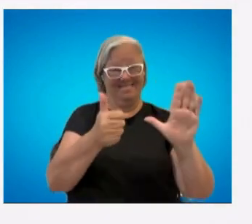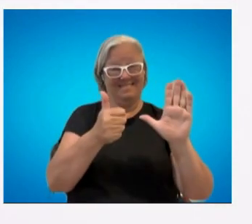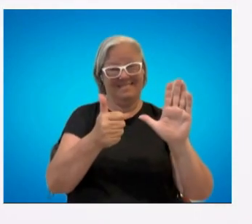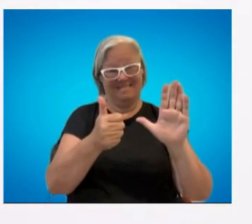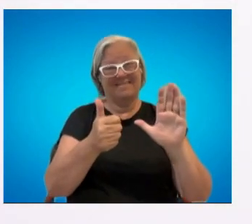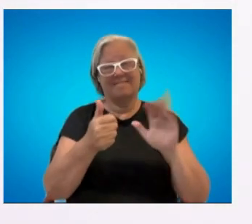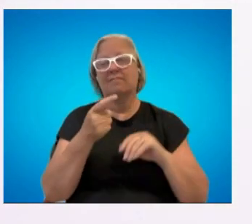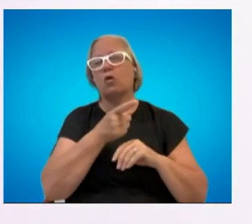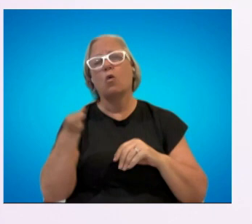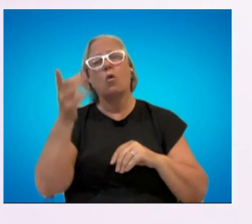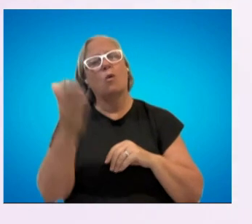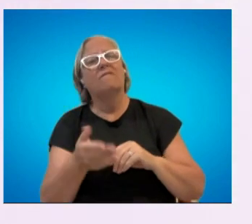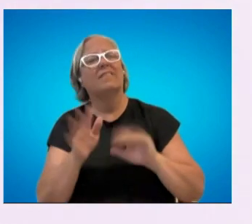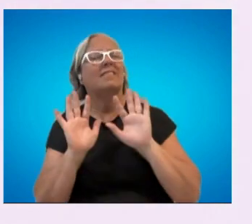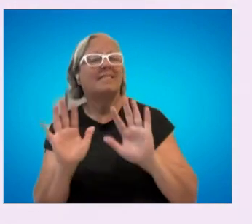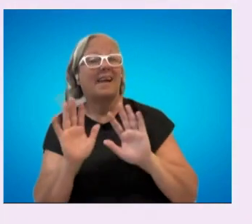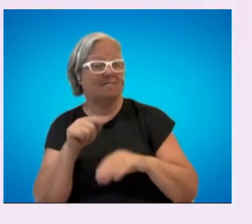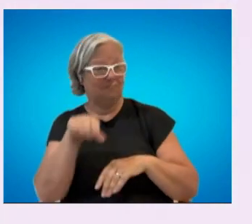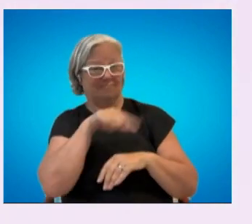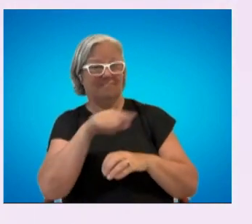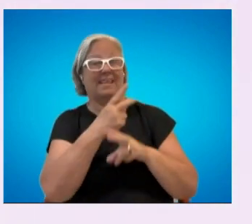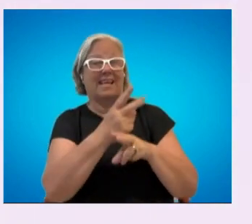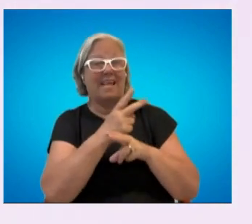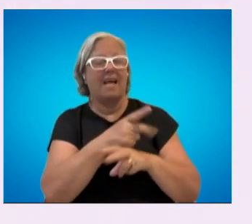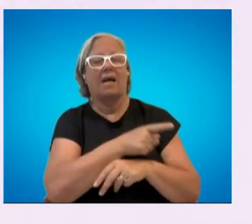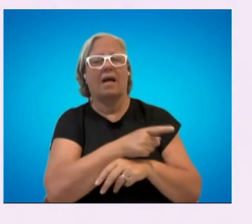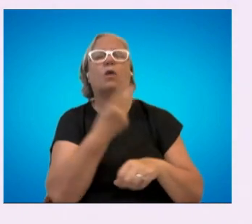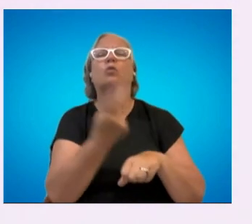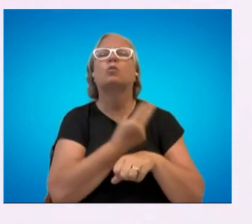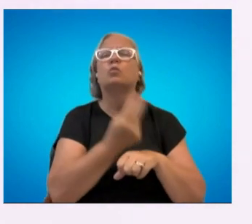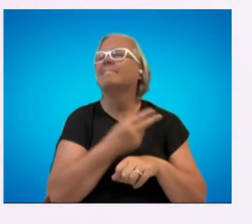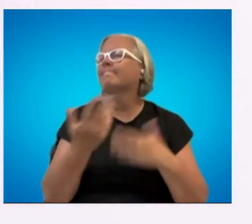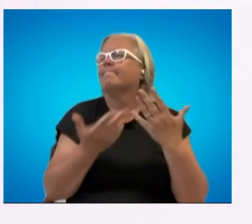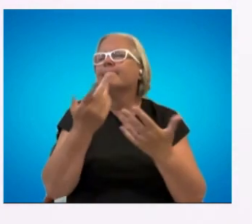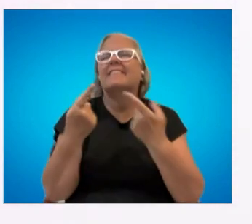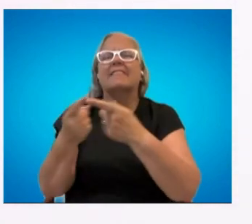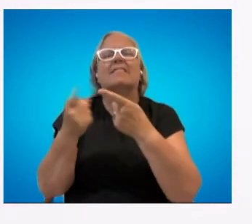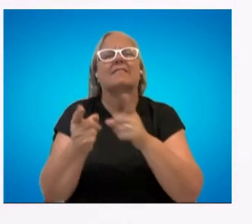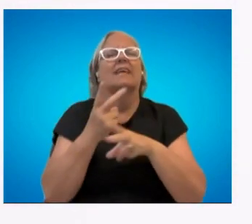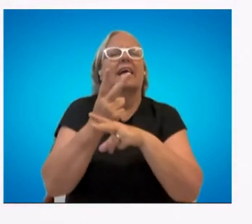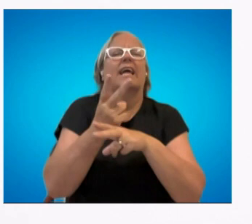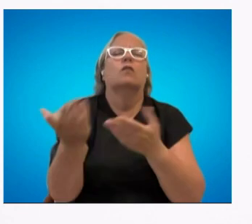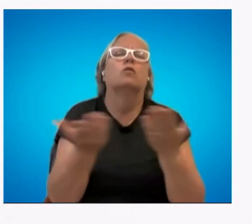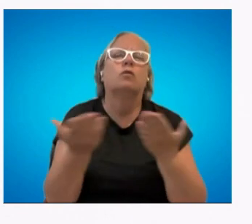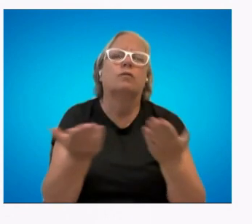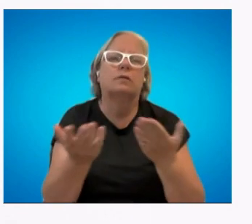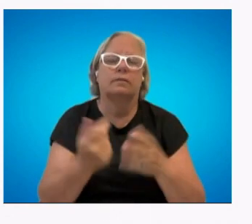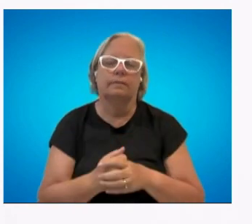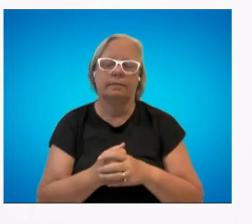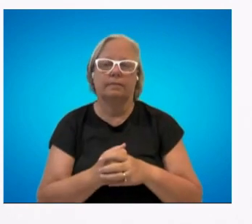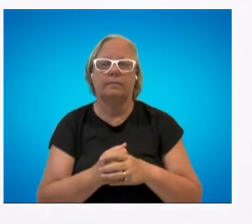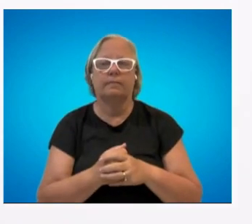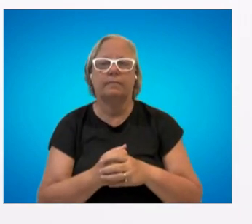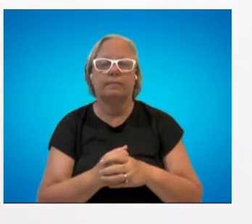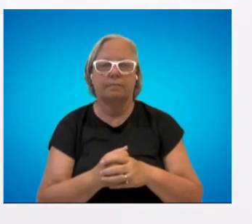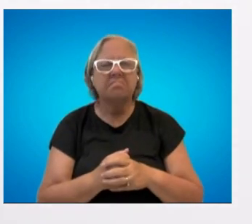do use care services, formal care services as well. And there is a difference between